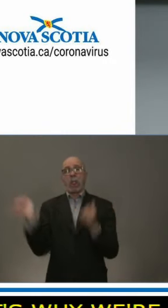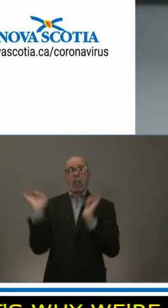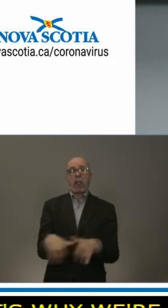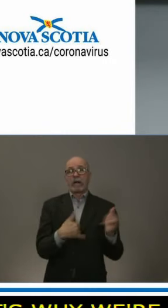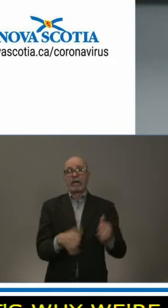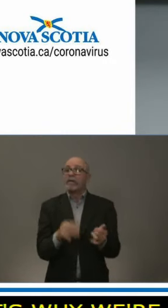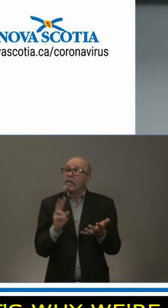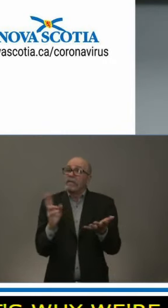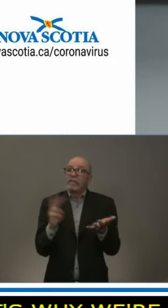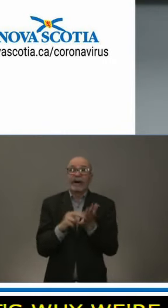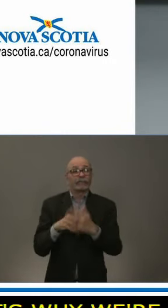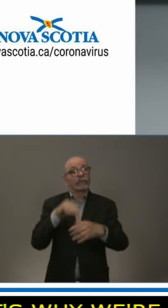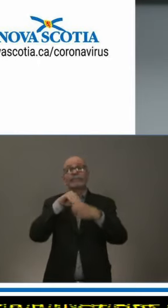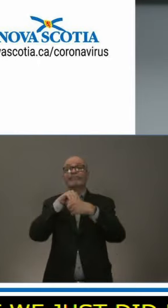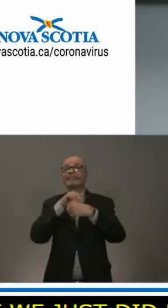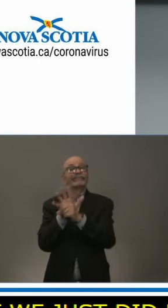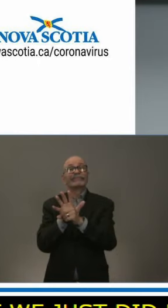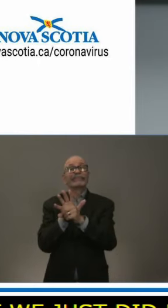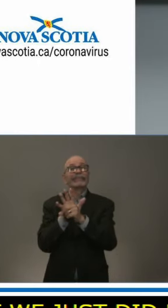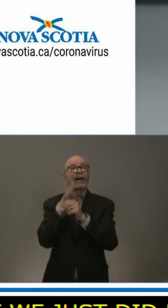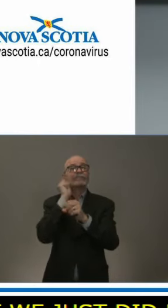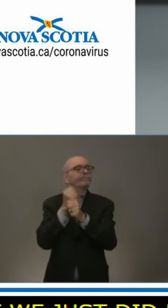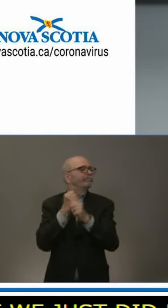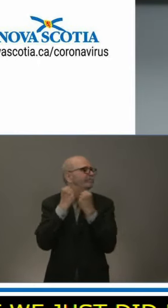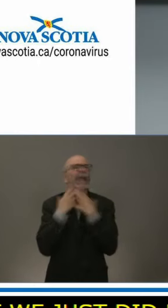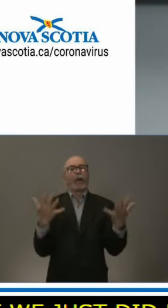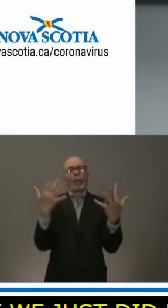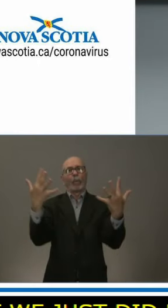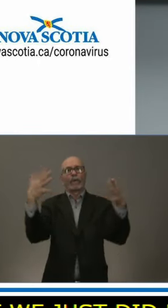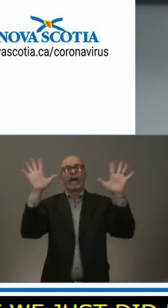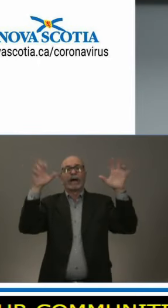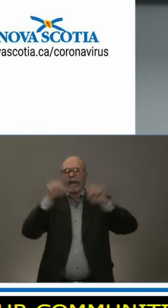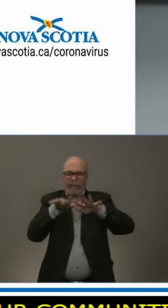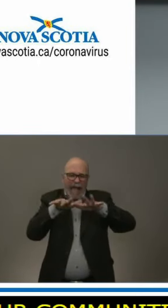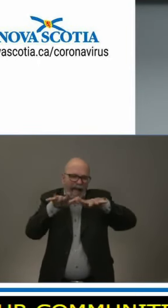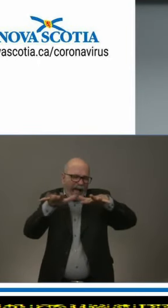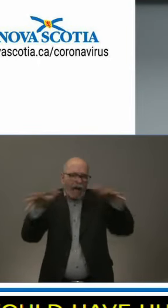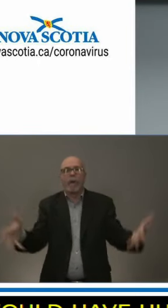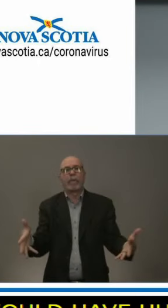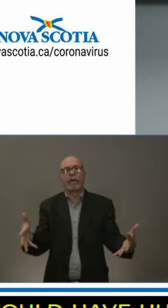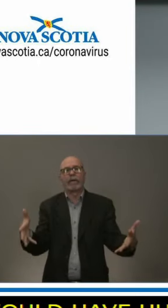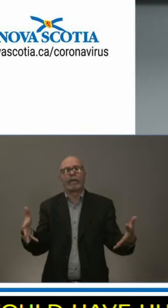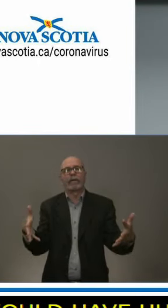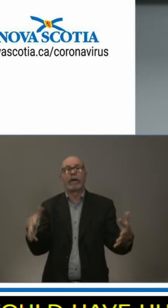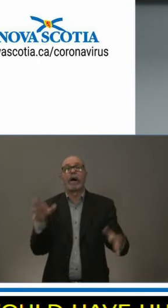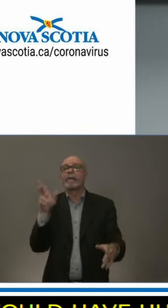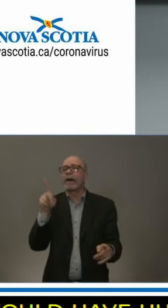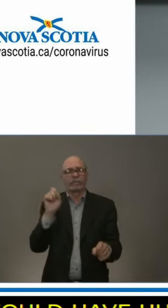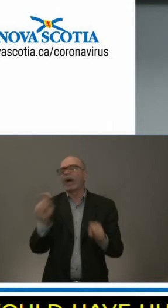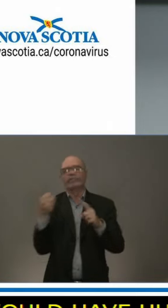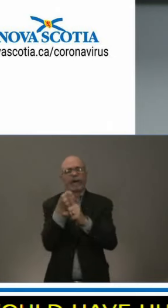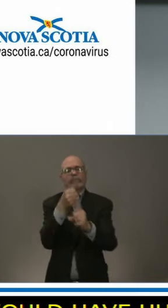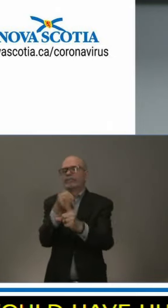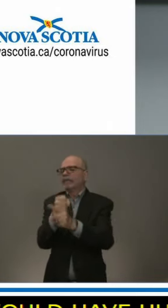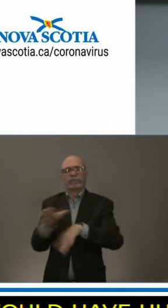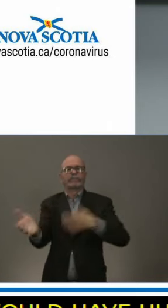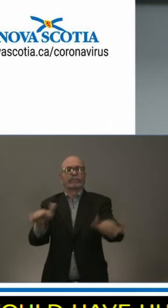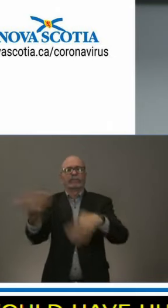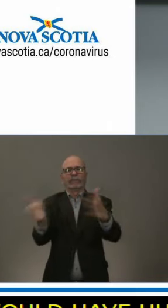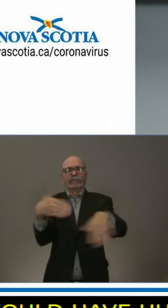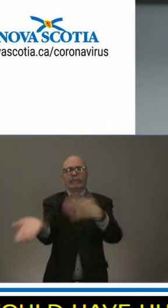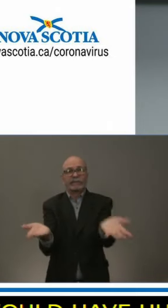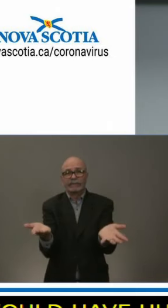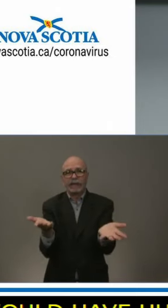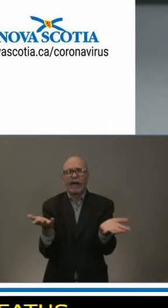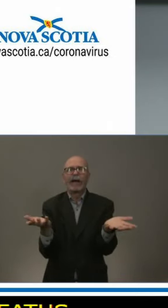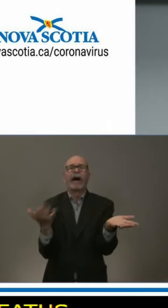have hundreds and hundreds of preventable deaths, people dying directly from COVID-19 and also dying from other